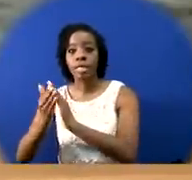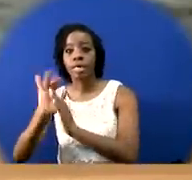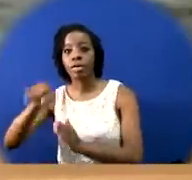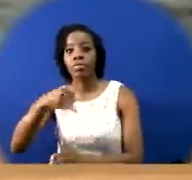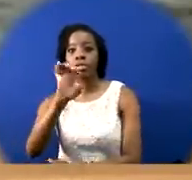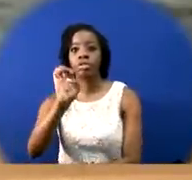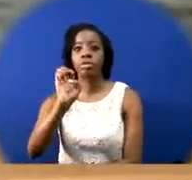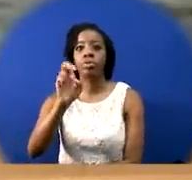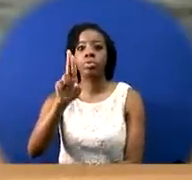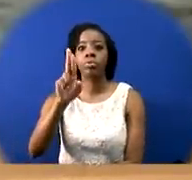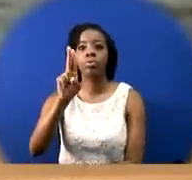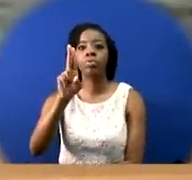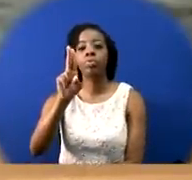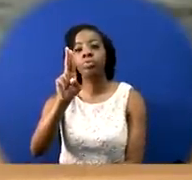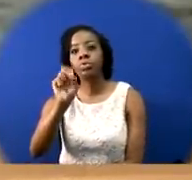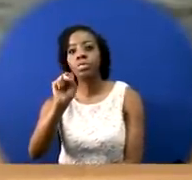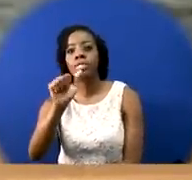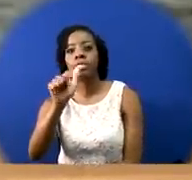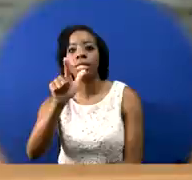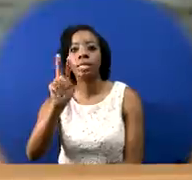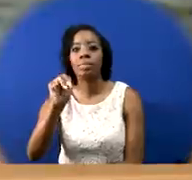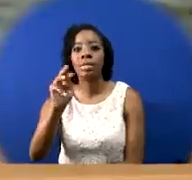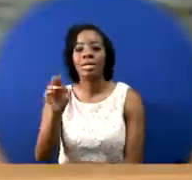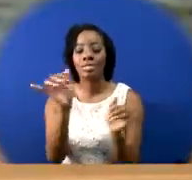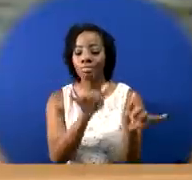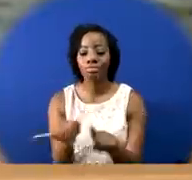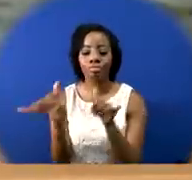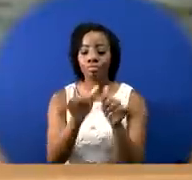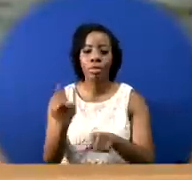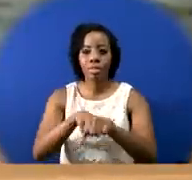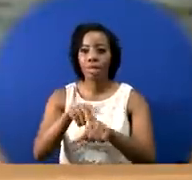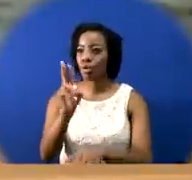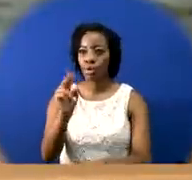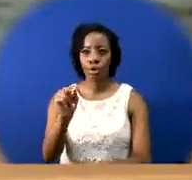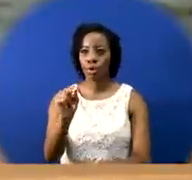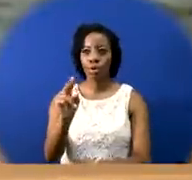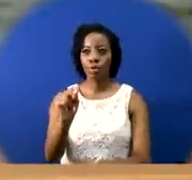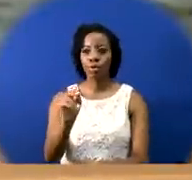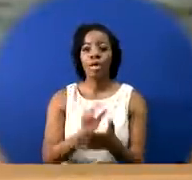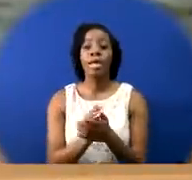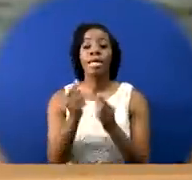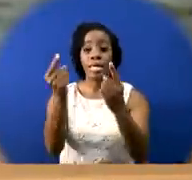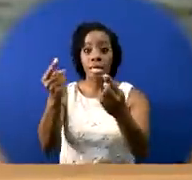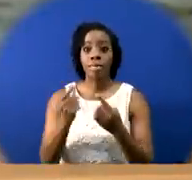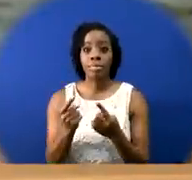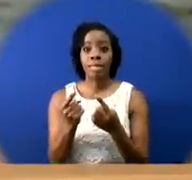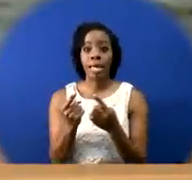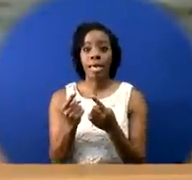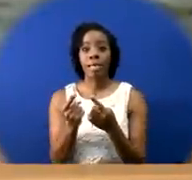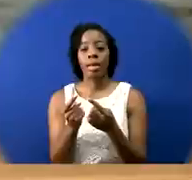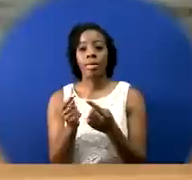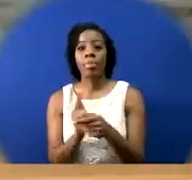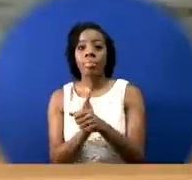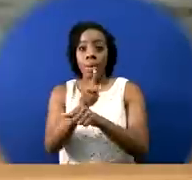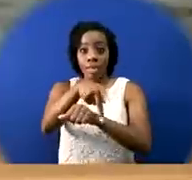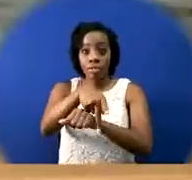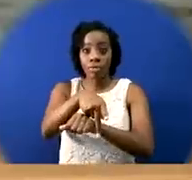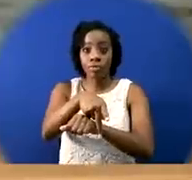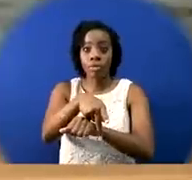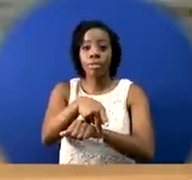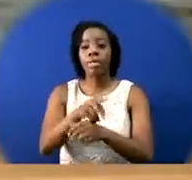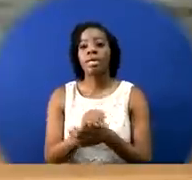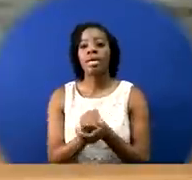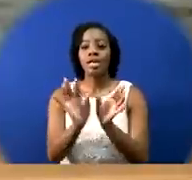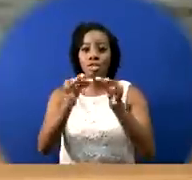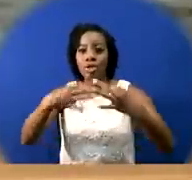no ordinary time. He comes into the holy city at Passover time. Passover is a very